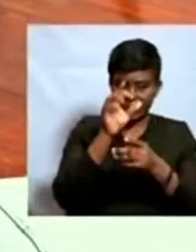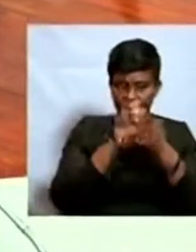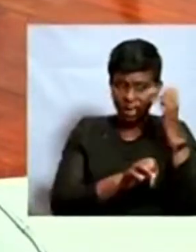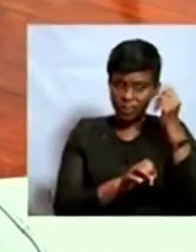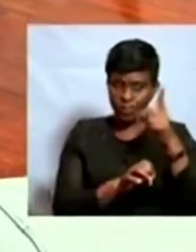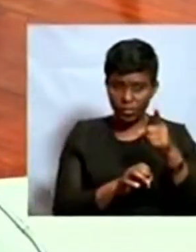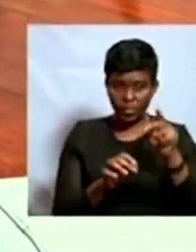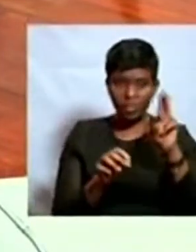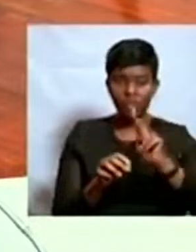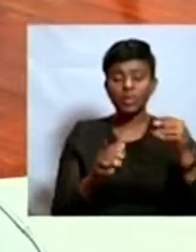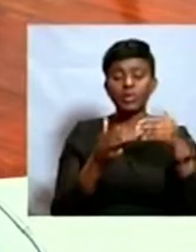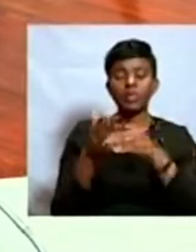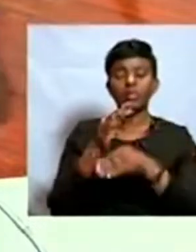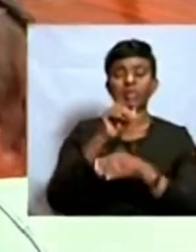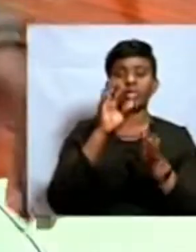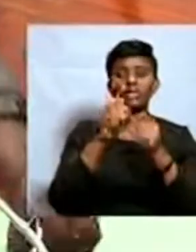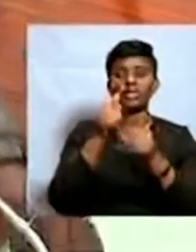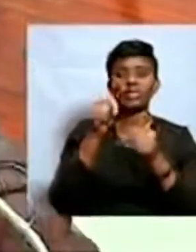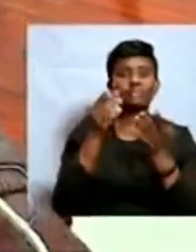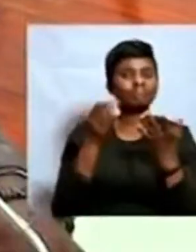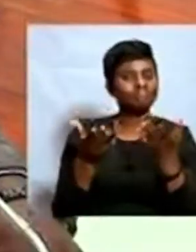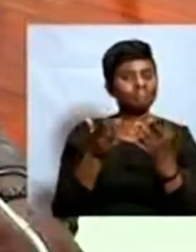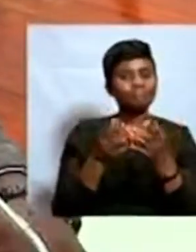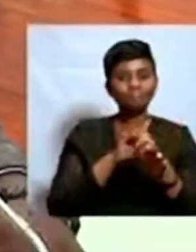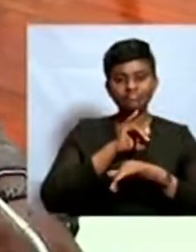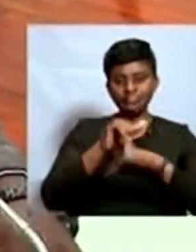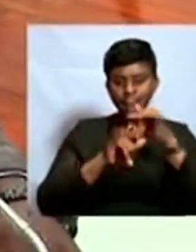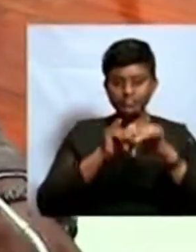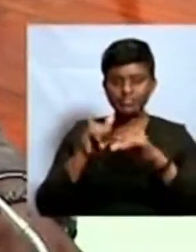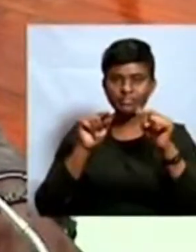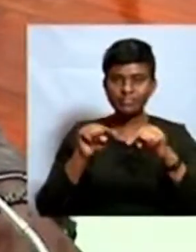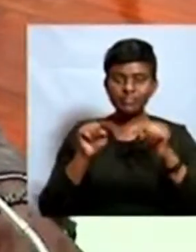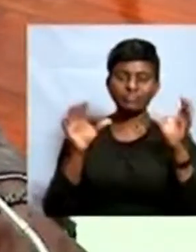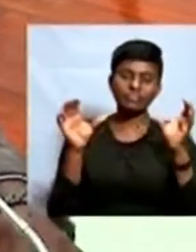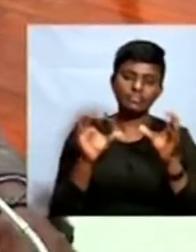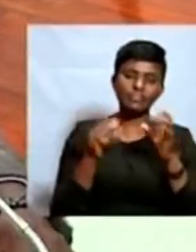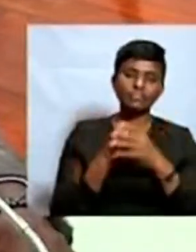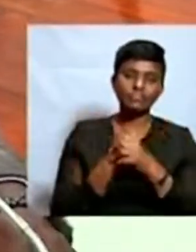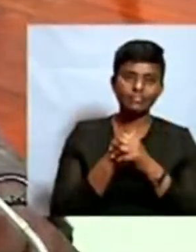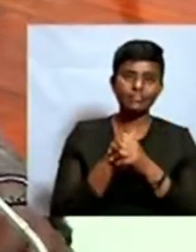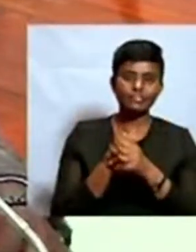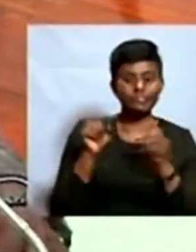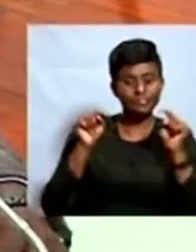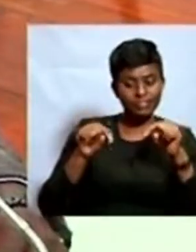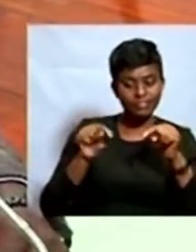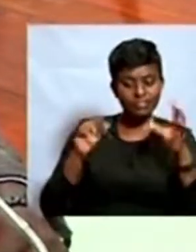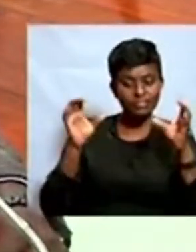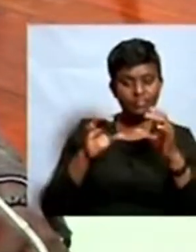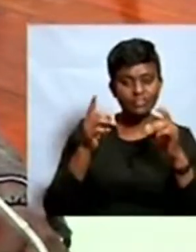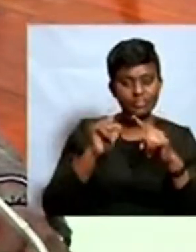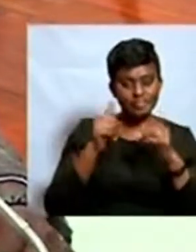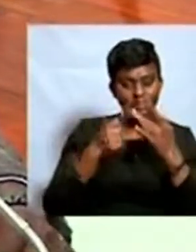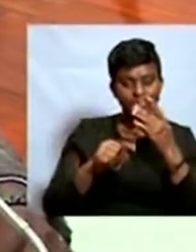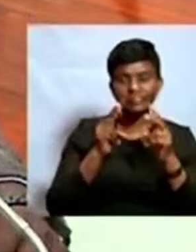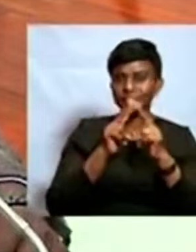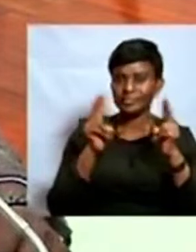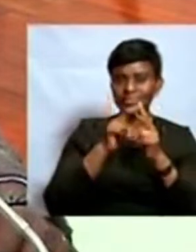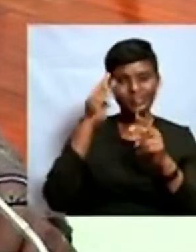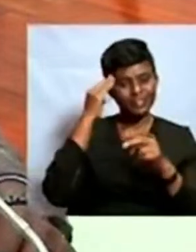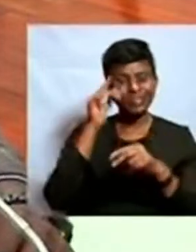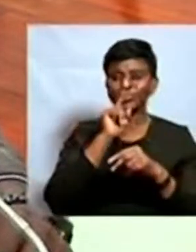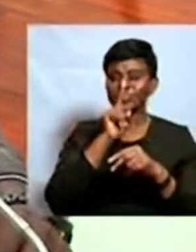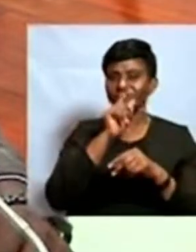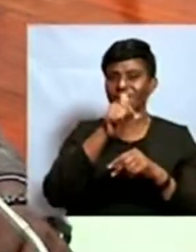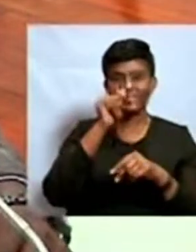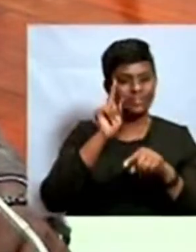can be used against you if you willfully mislead this committee. This committee is, however, very confident that you